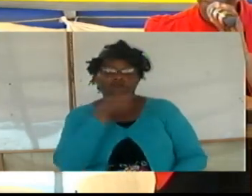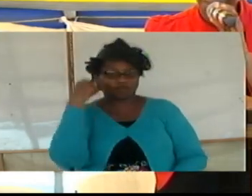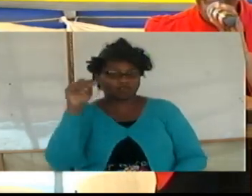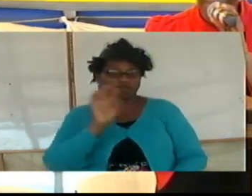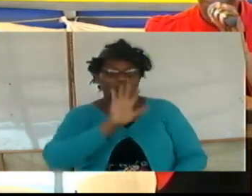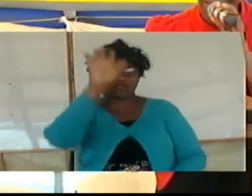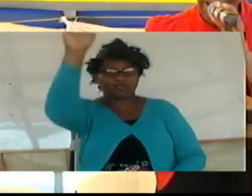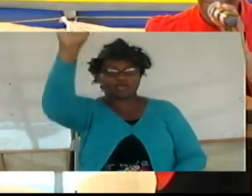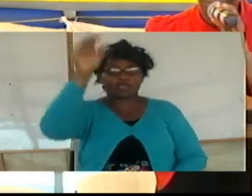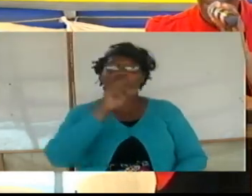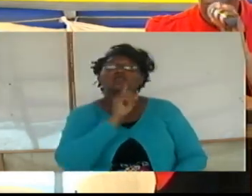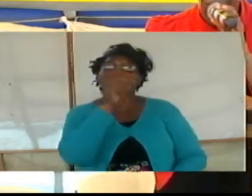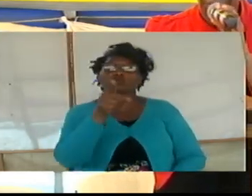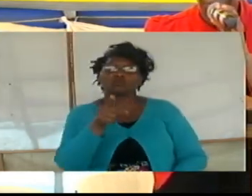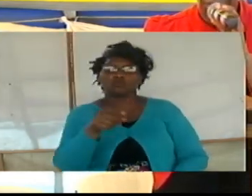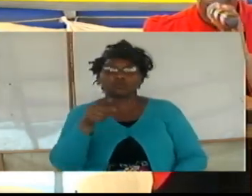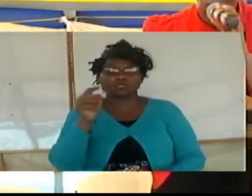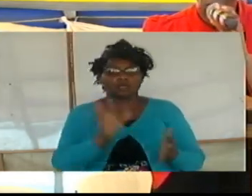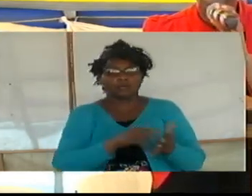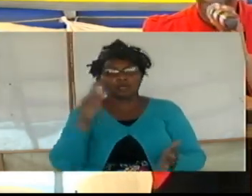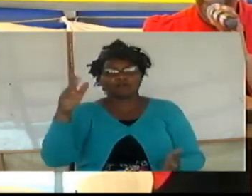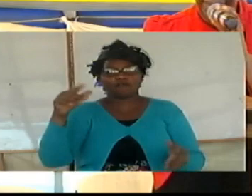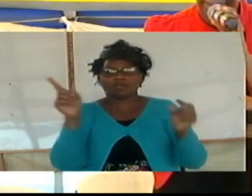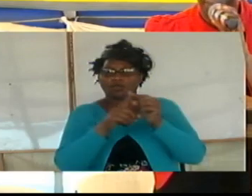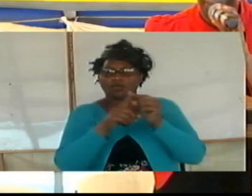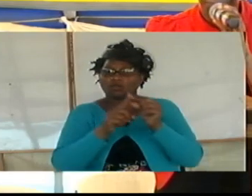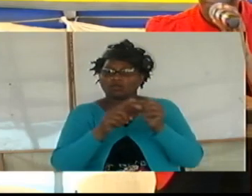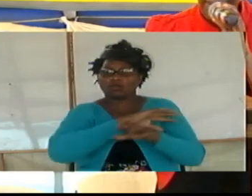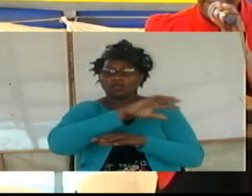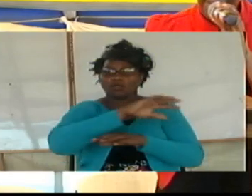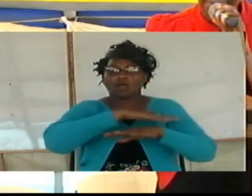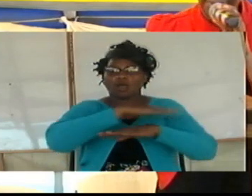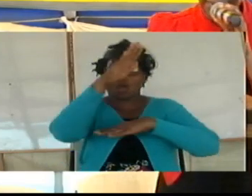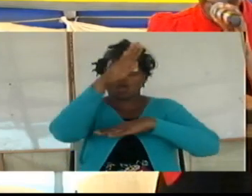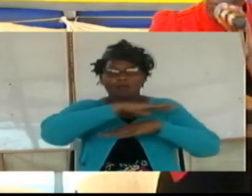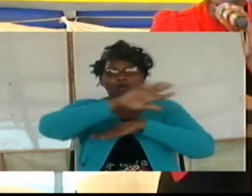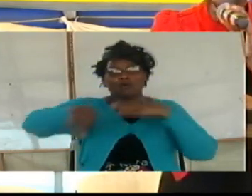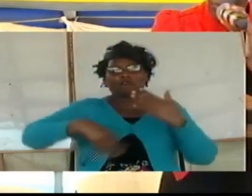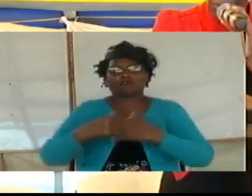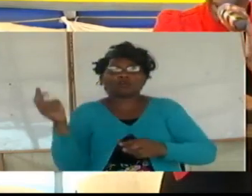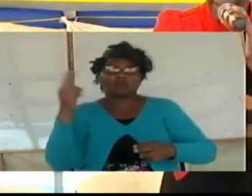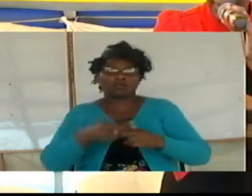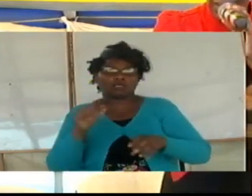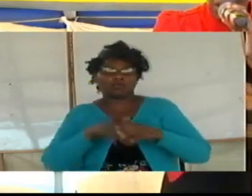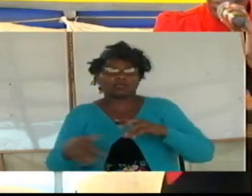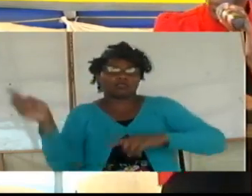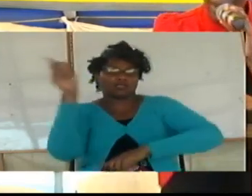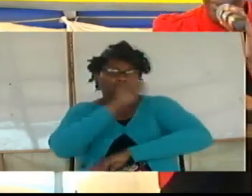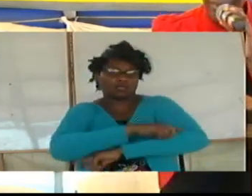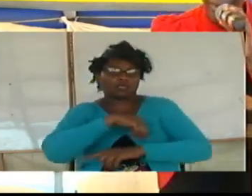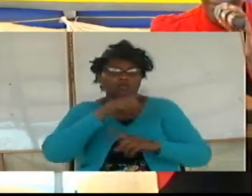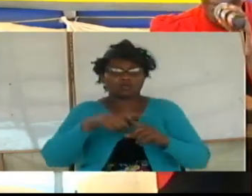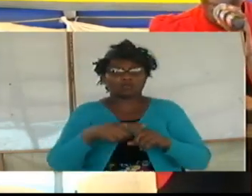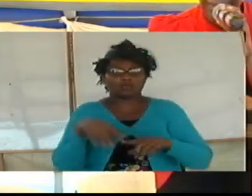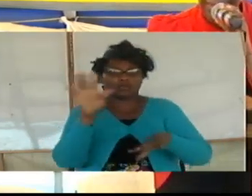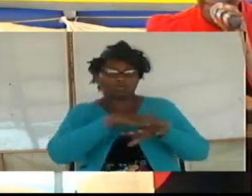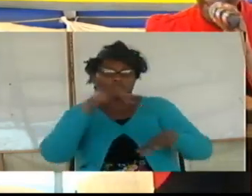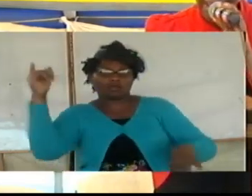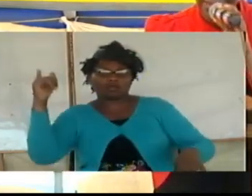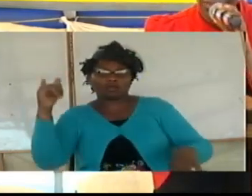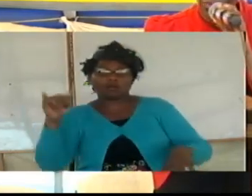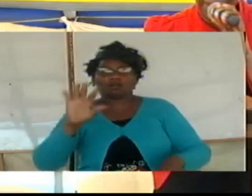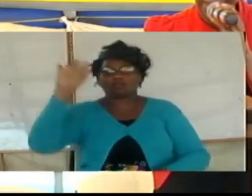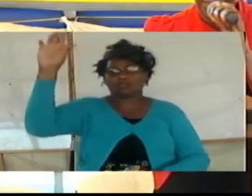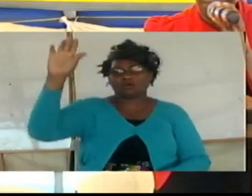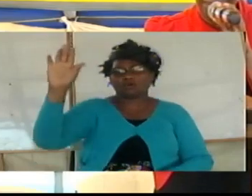hast magnified thy word above all thy name. In the day when I cried, thou answerest me,